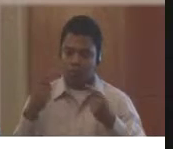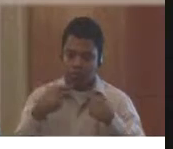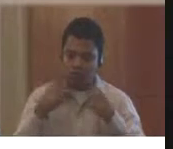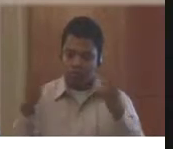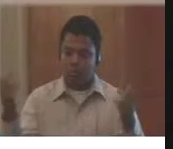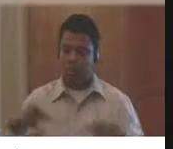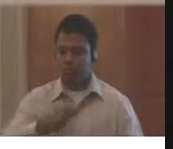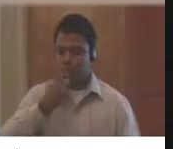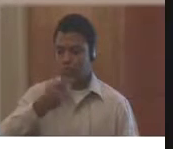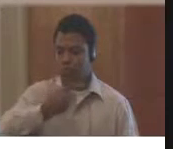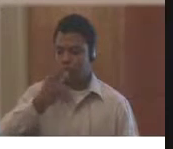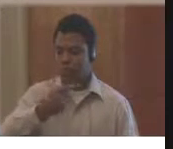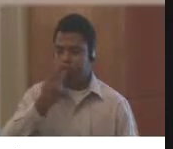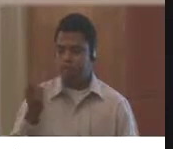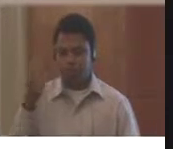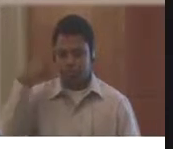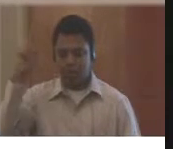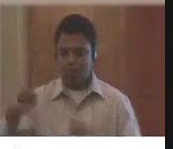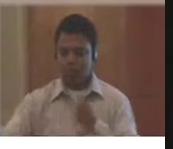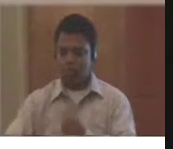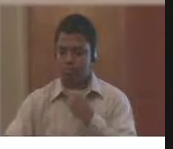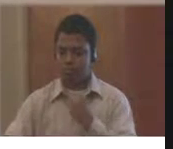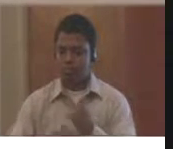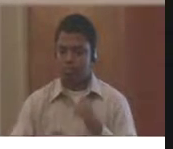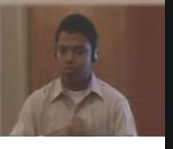for resilience.